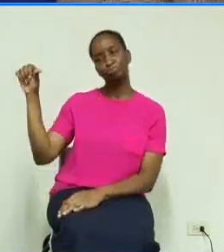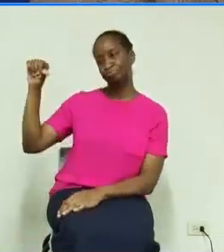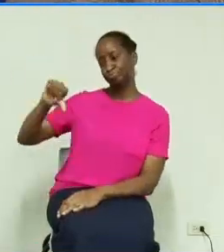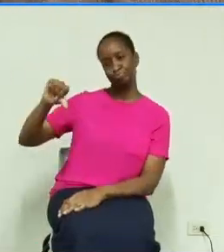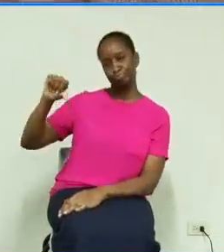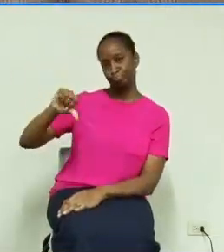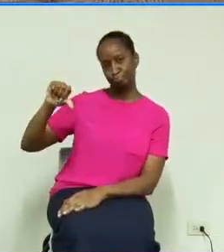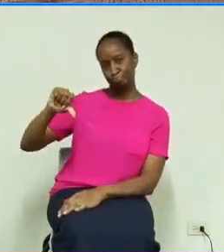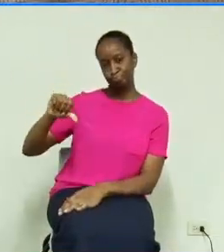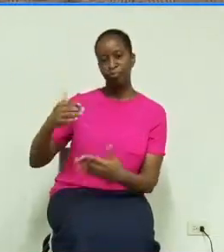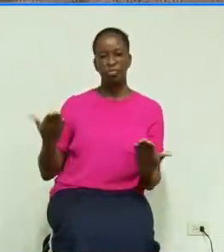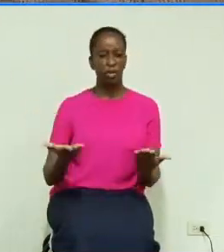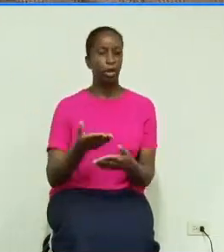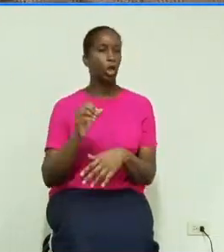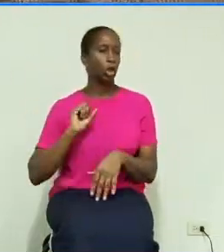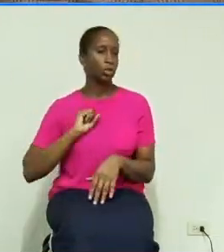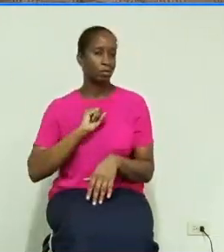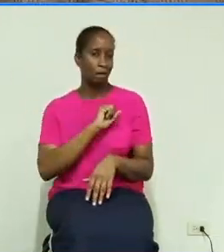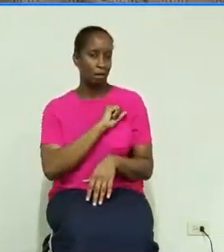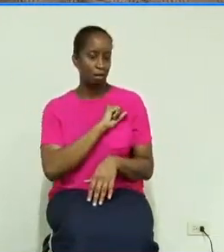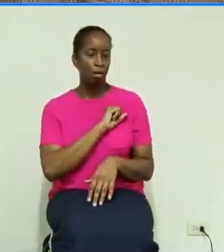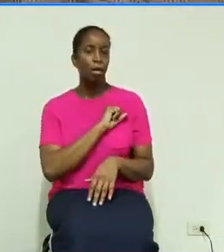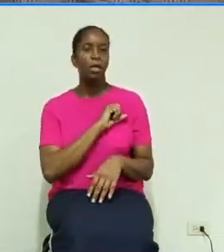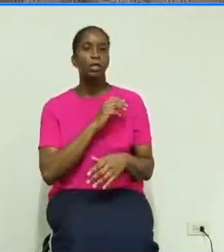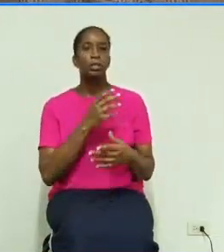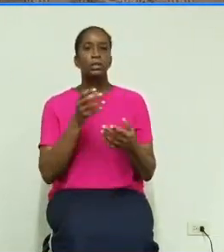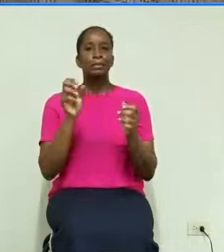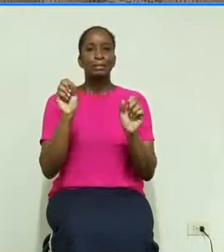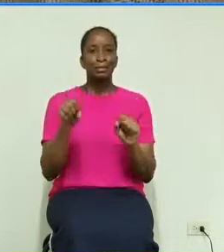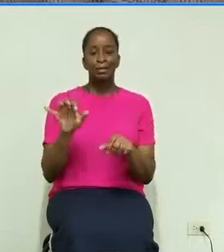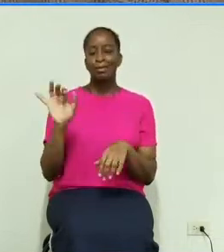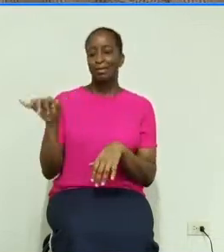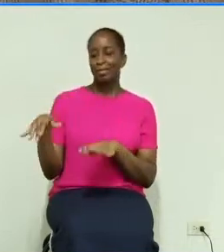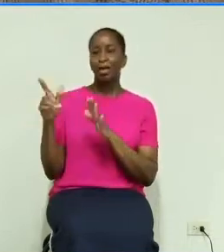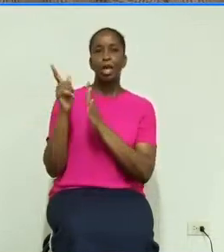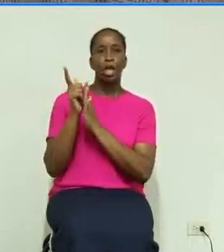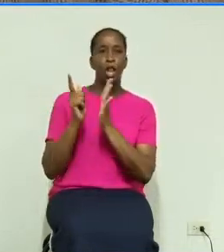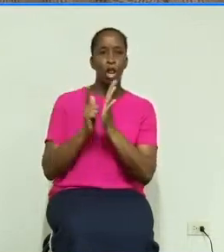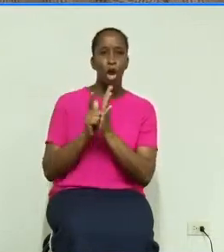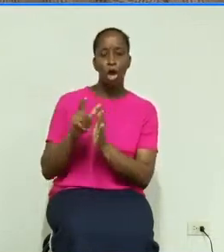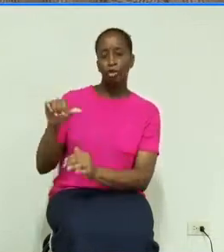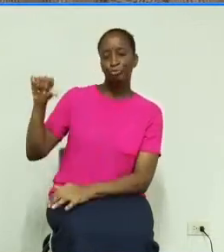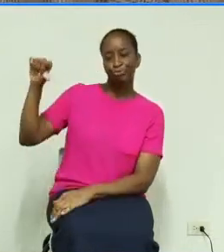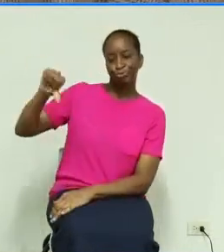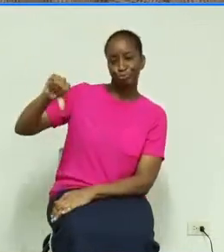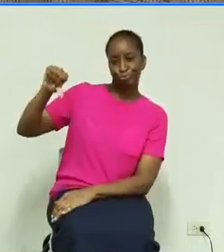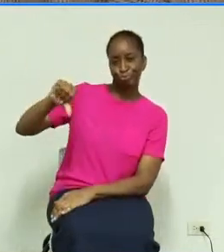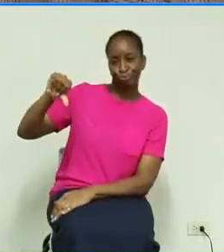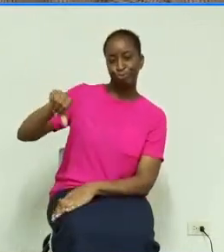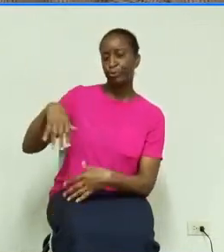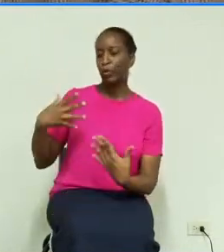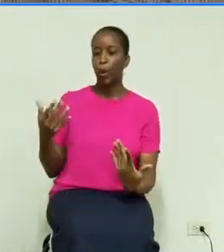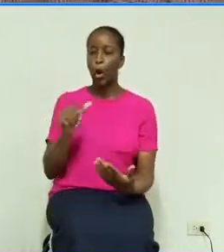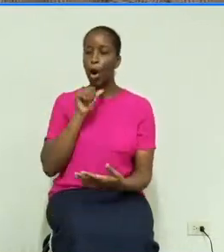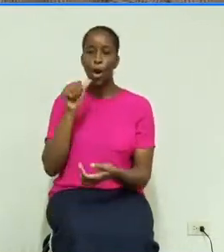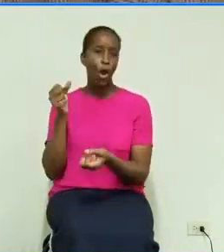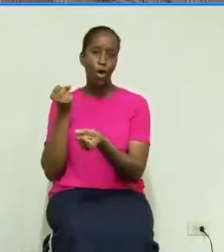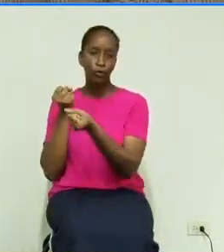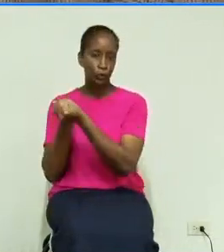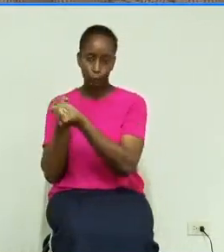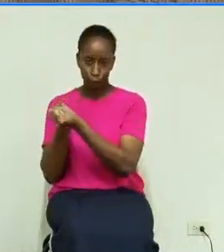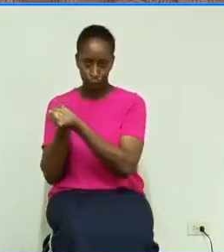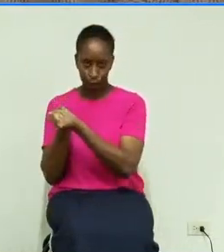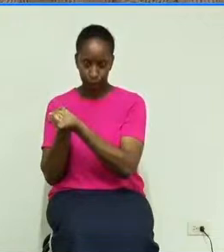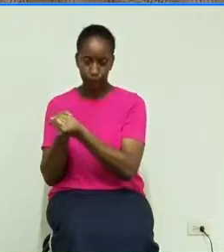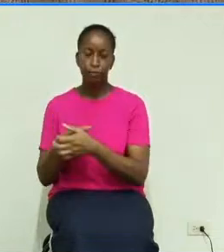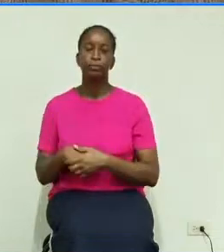supporting the legislation. So that first type of chamber of review and reflection, an appointed